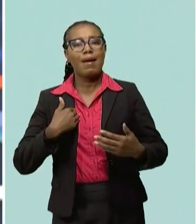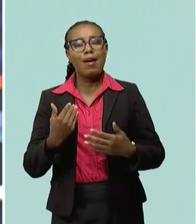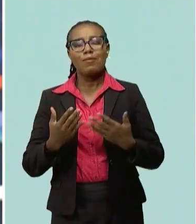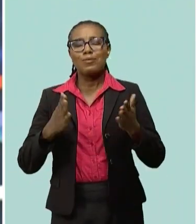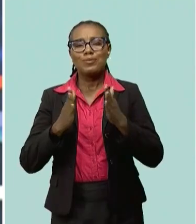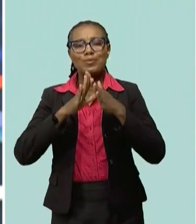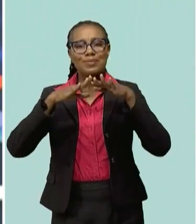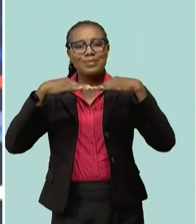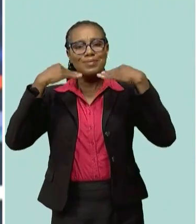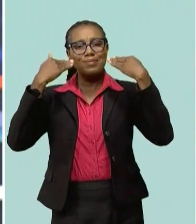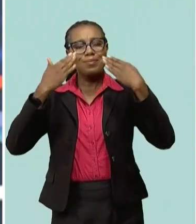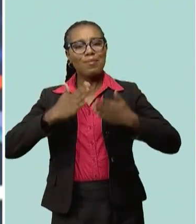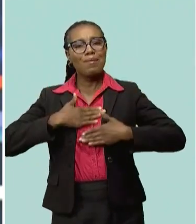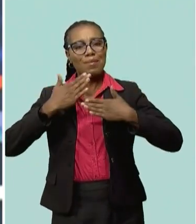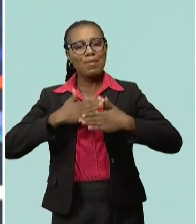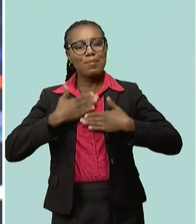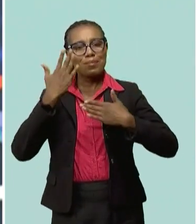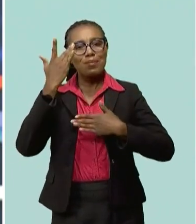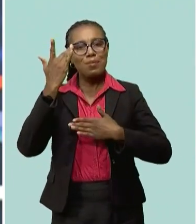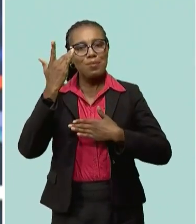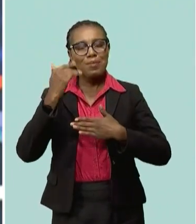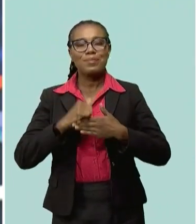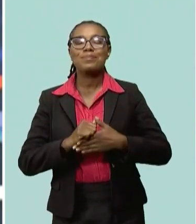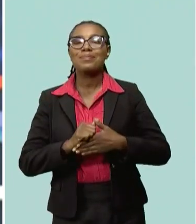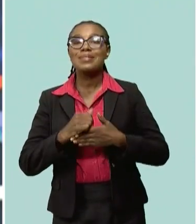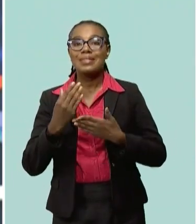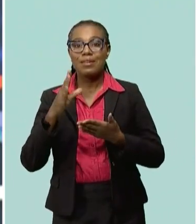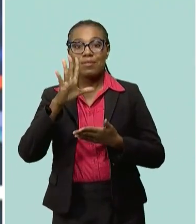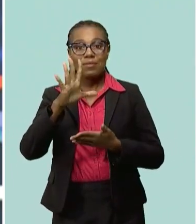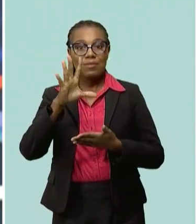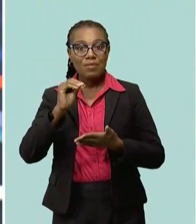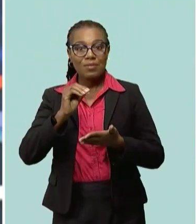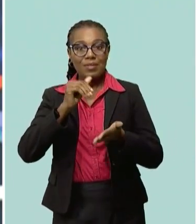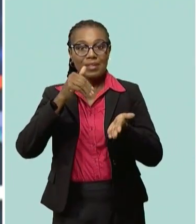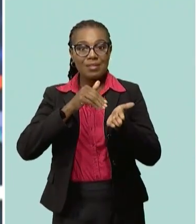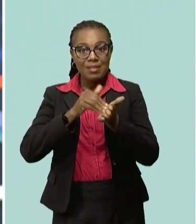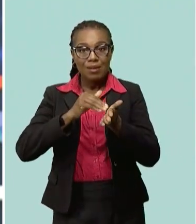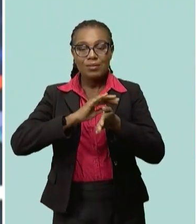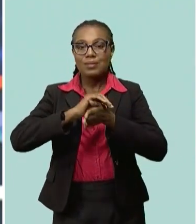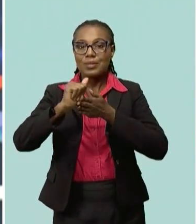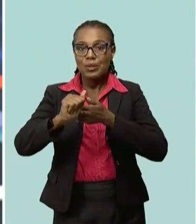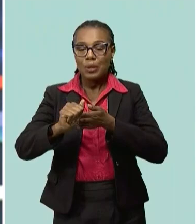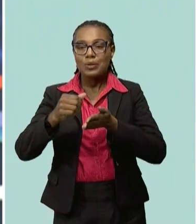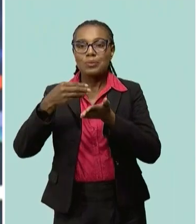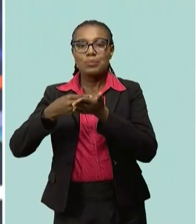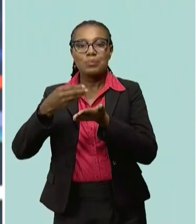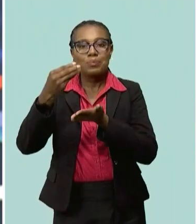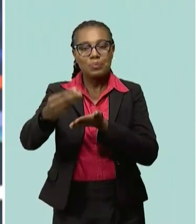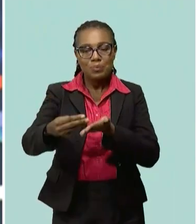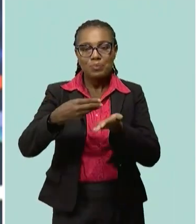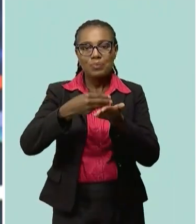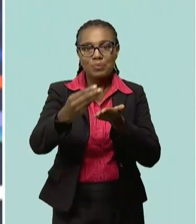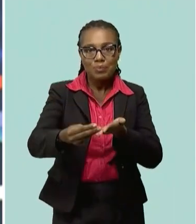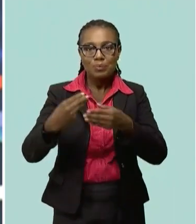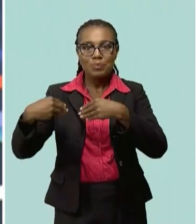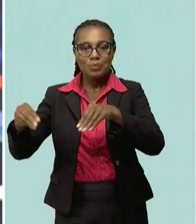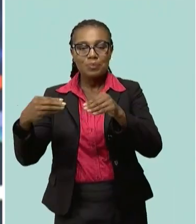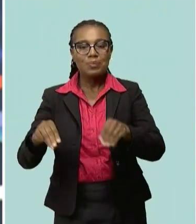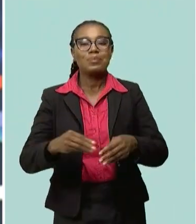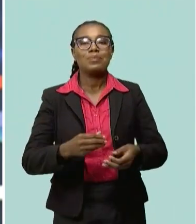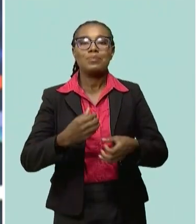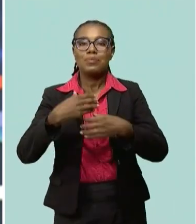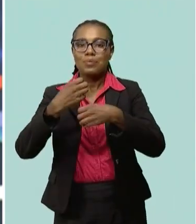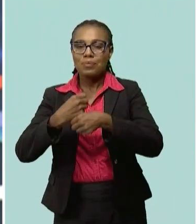reasons to smile. That's because an additional $50,000 is being spent to complete work on the structure. Acting